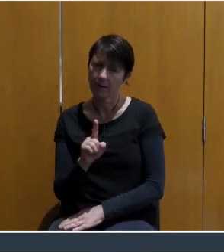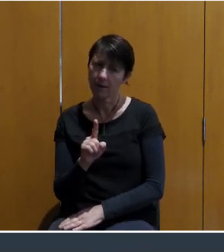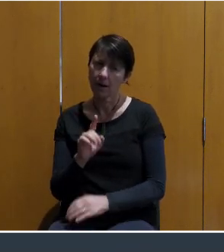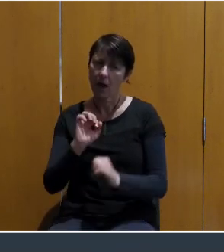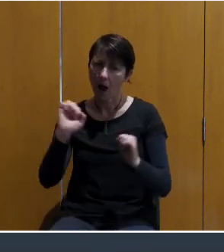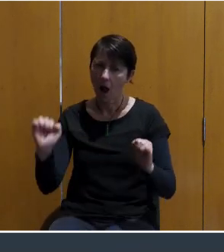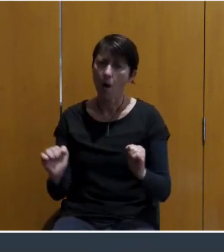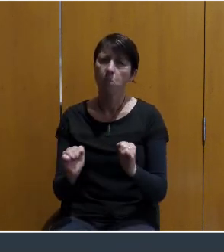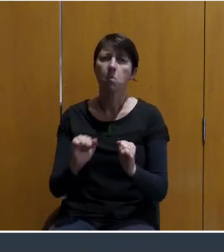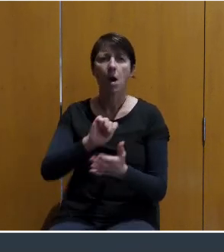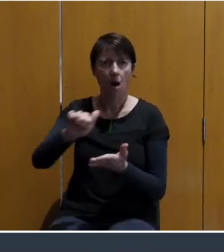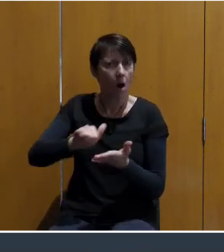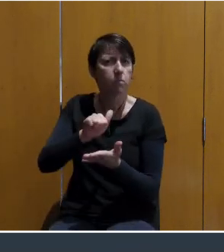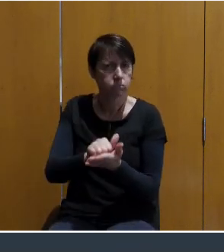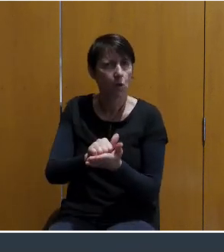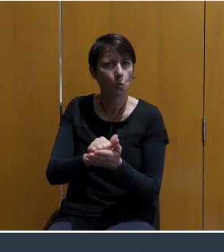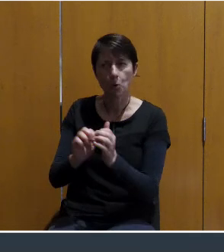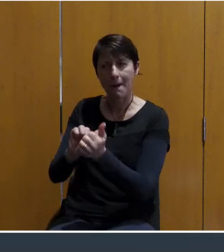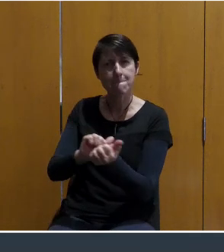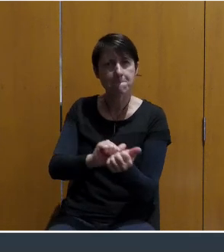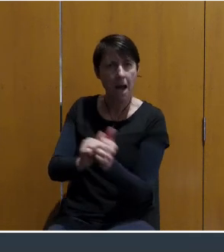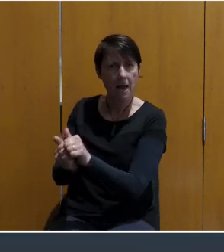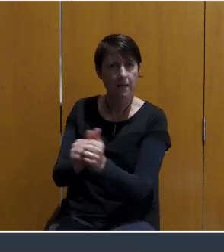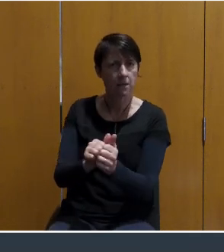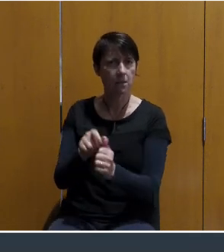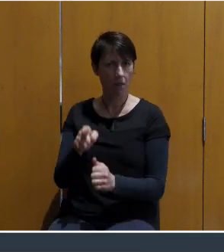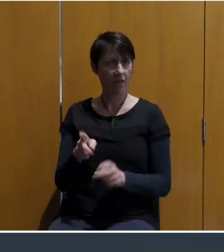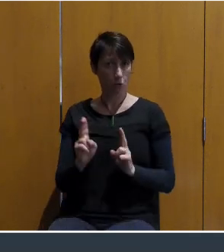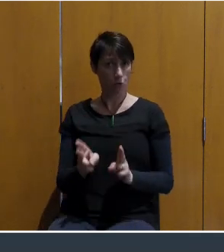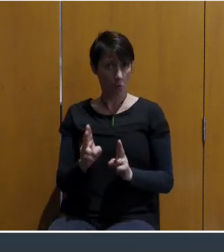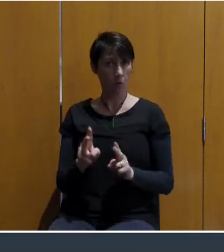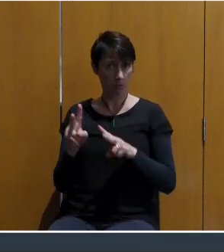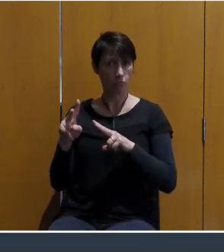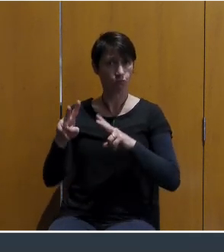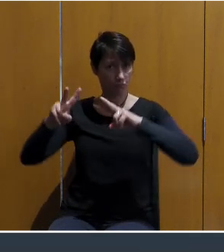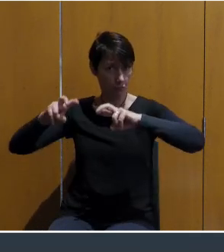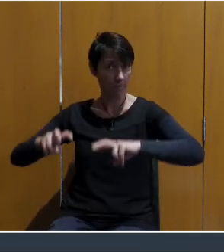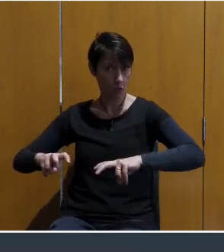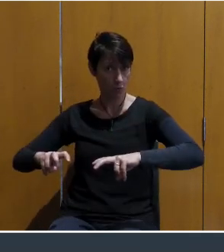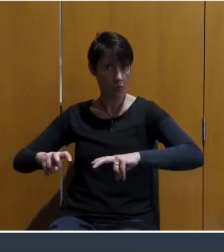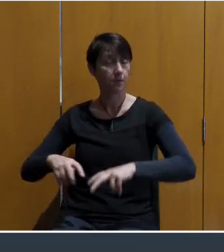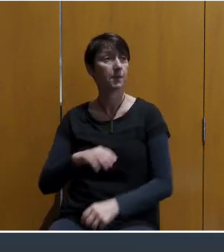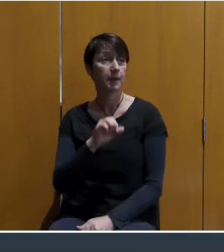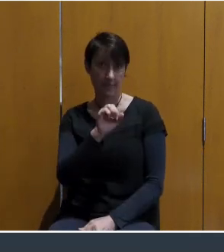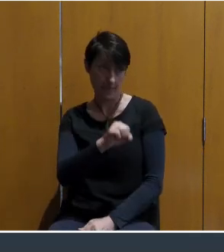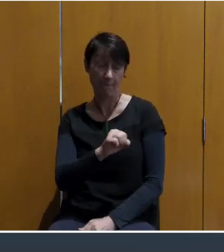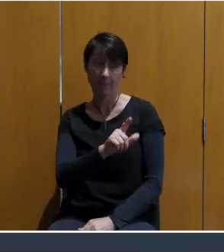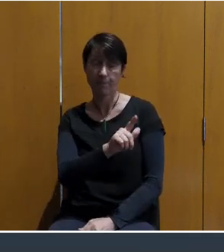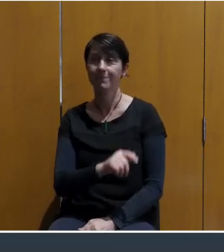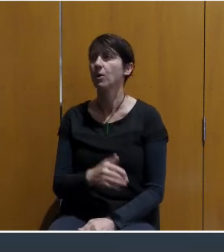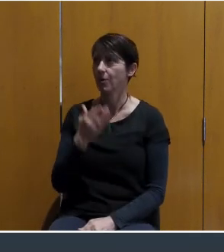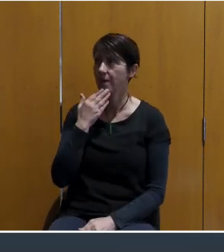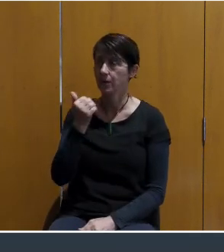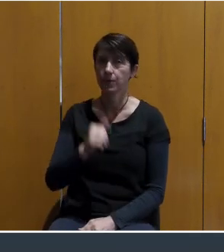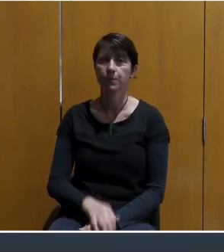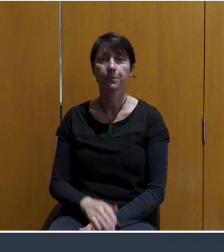appropriate partners is a normal part of a review. Is that what I heard from your kōrero? Thank you. Yeah, confirmed. Thank you.